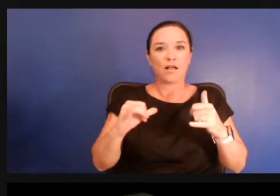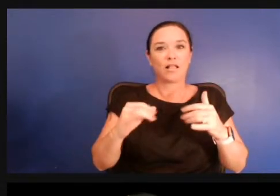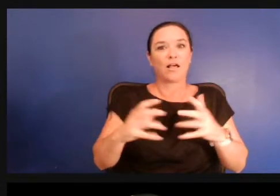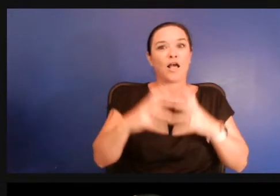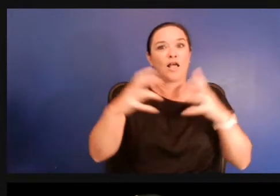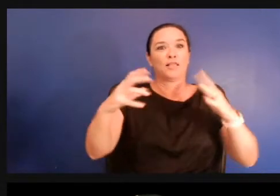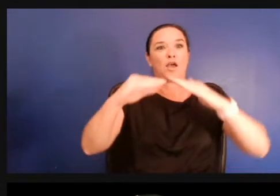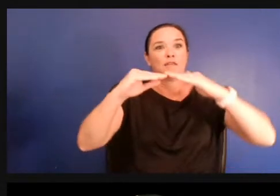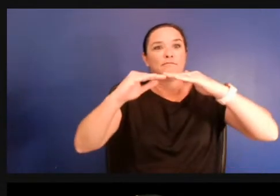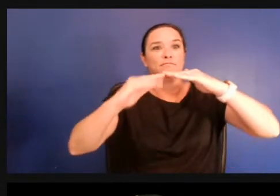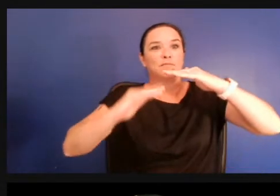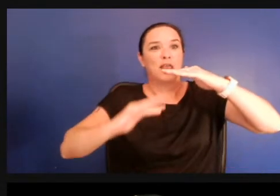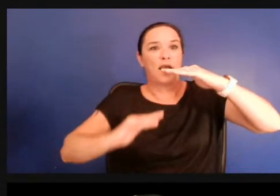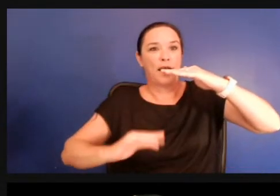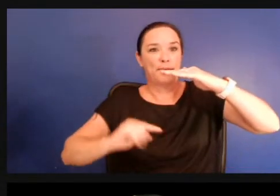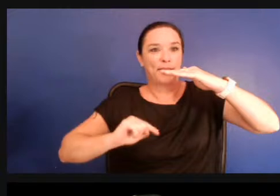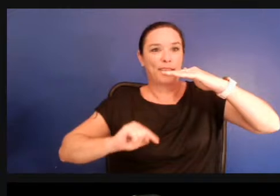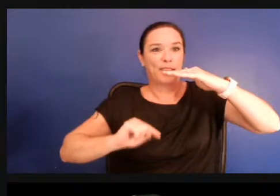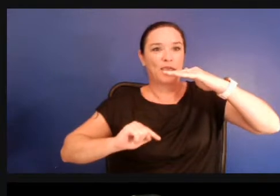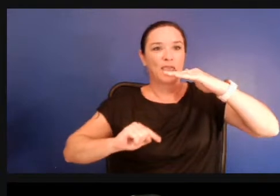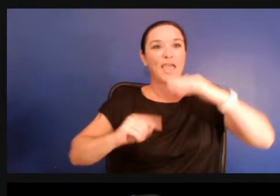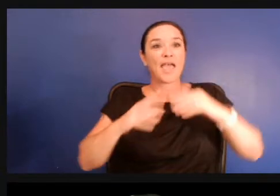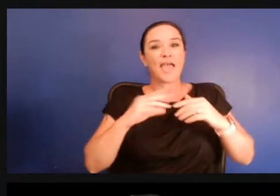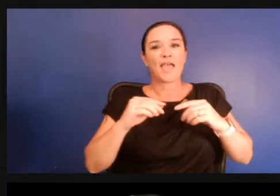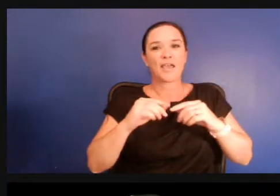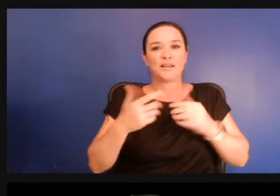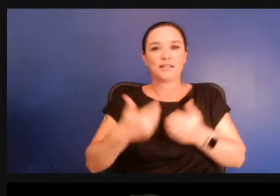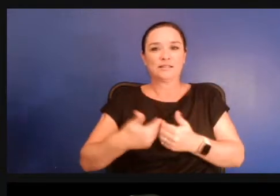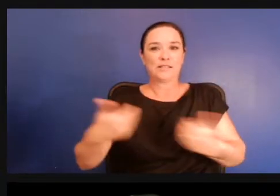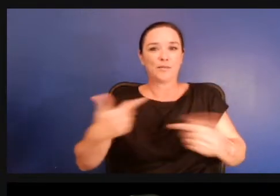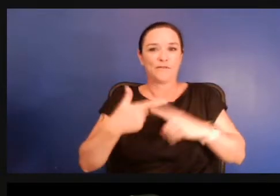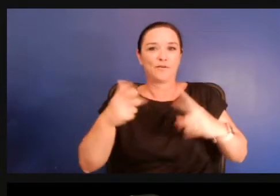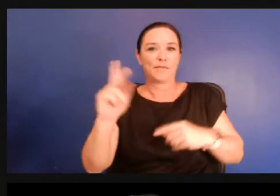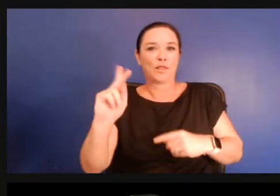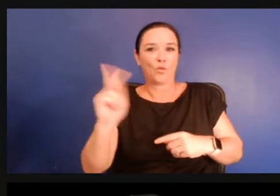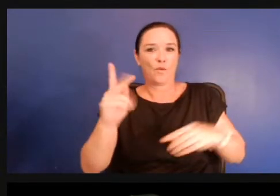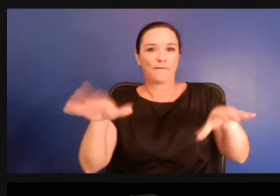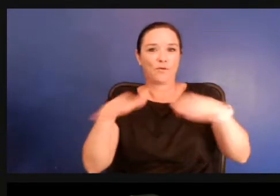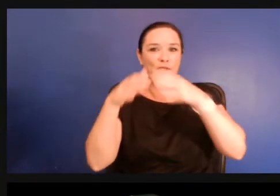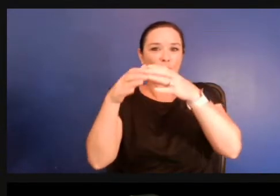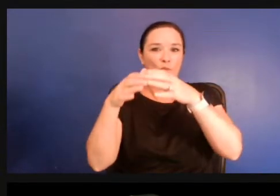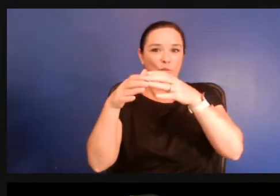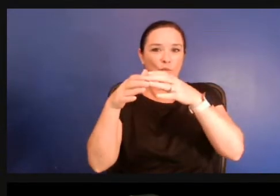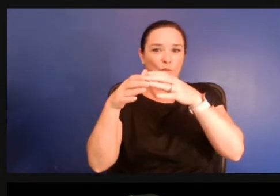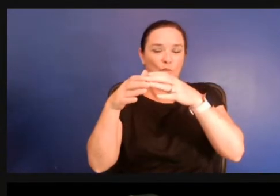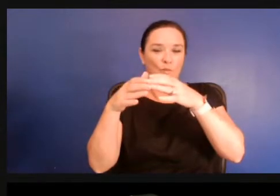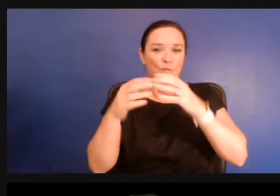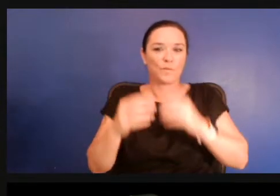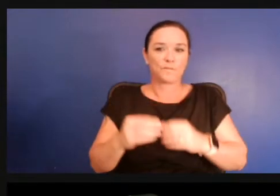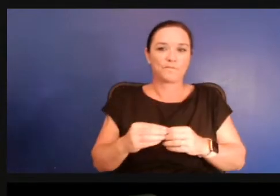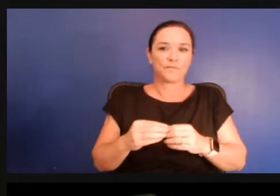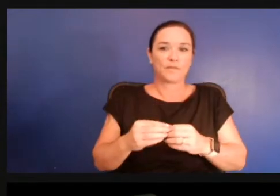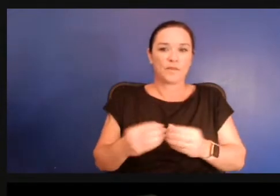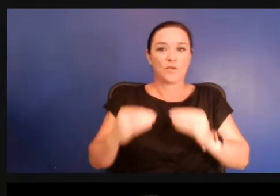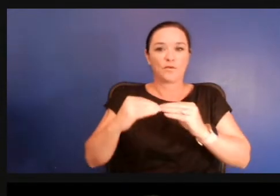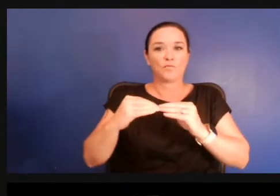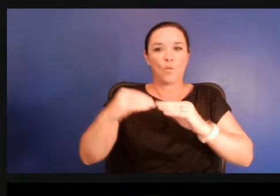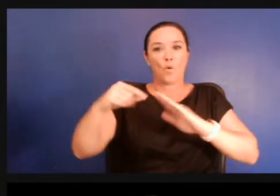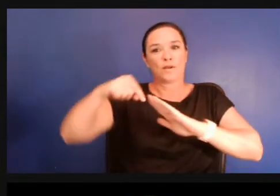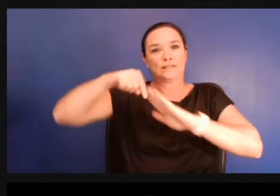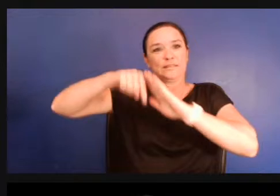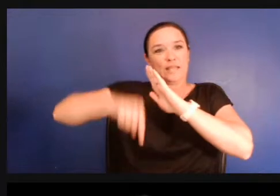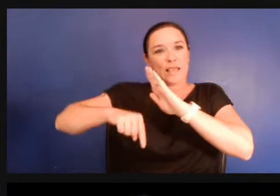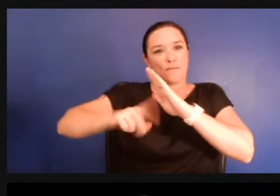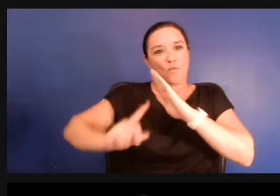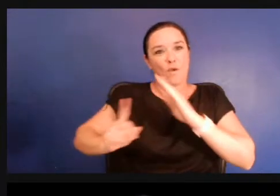about, or Nalehu and Volcano, more or less there of depth between where that magma is a solid